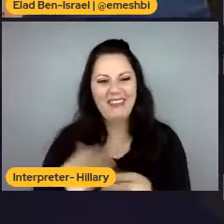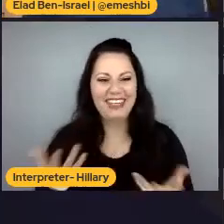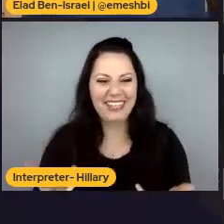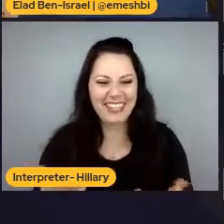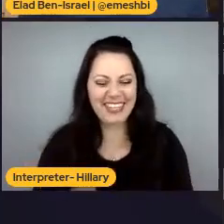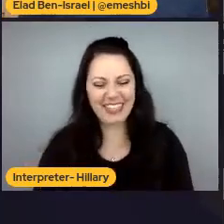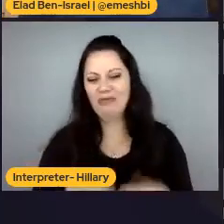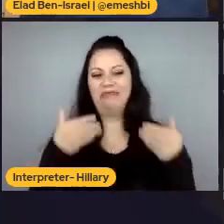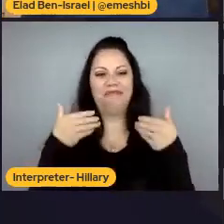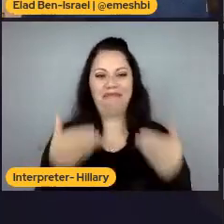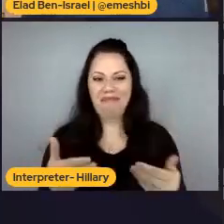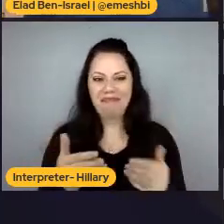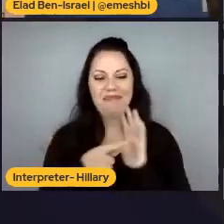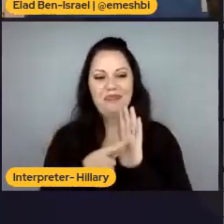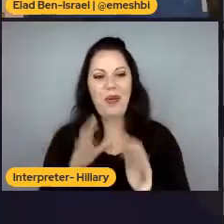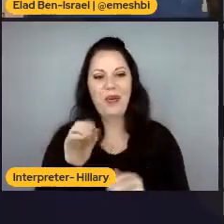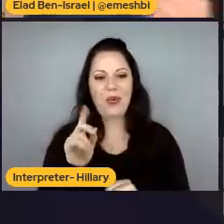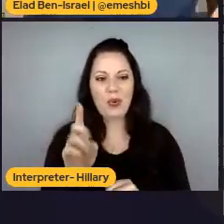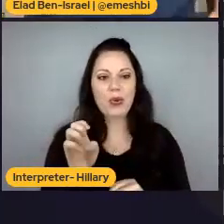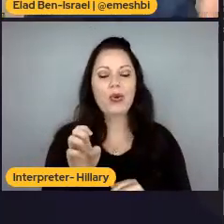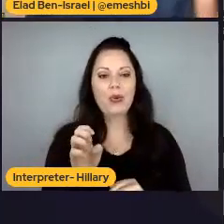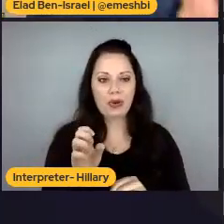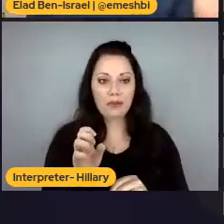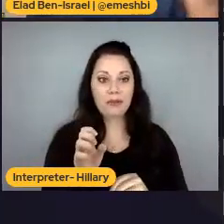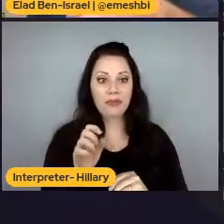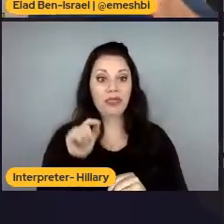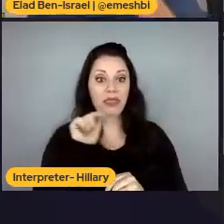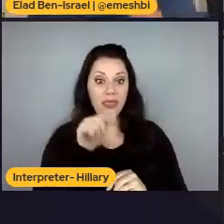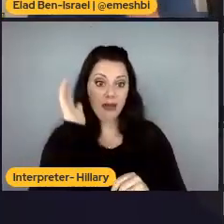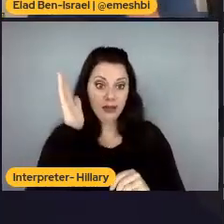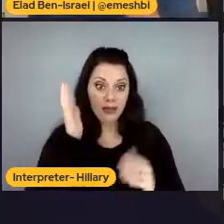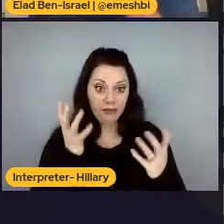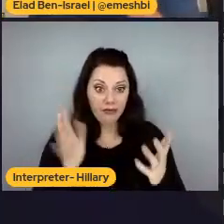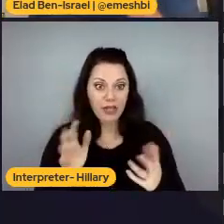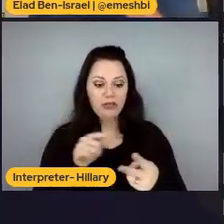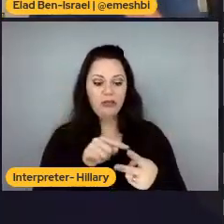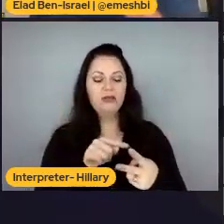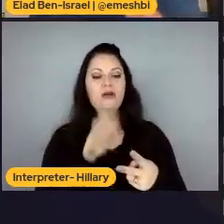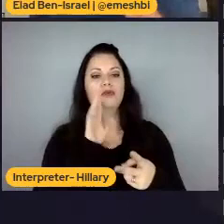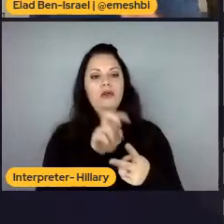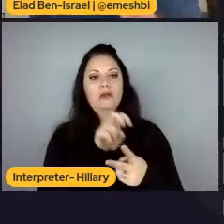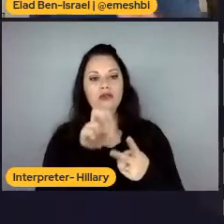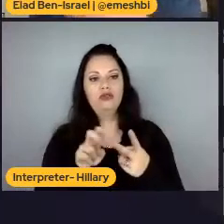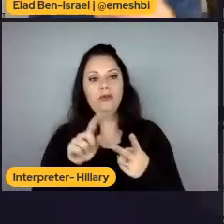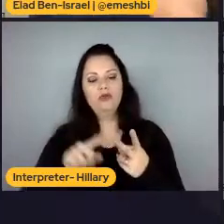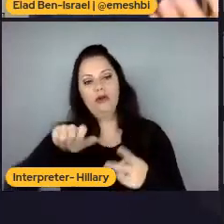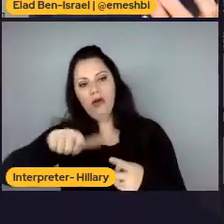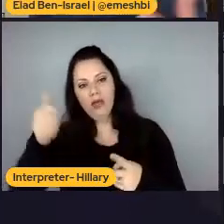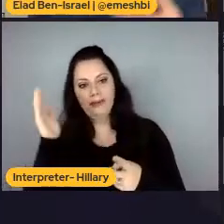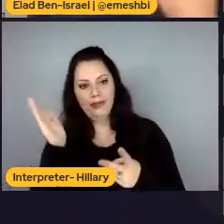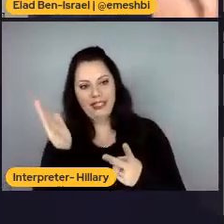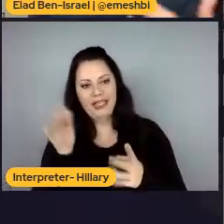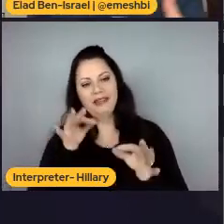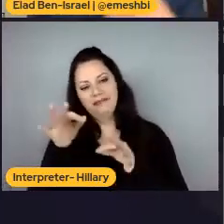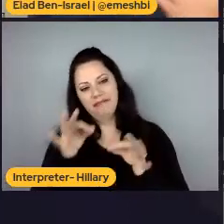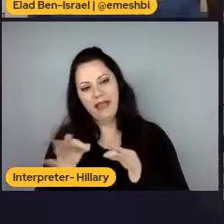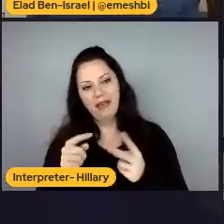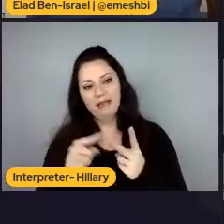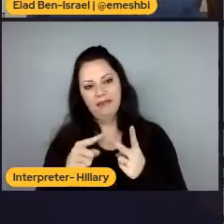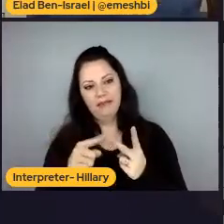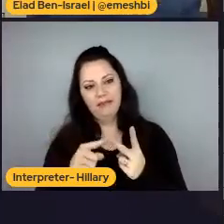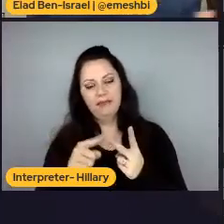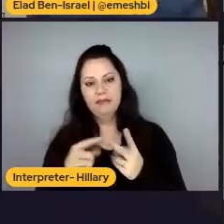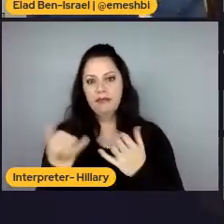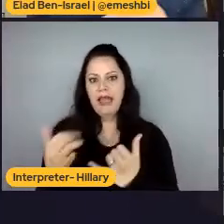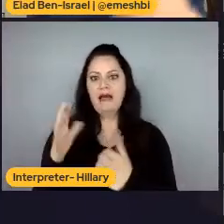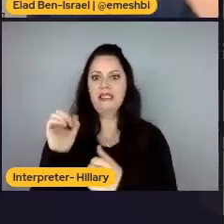let's just code. And again, as soon as I finish this, I'm going to jump over to another presentation and talk a little bit about where we